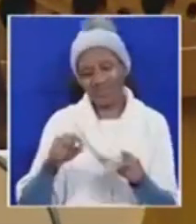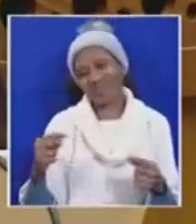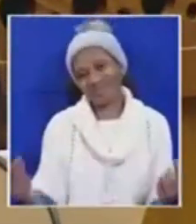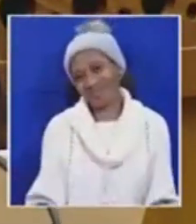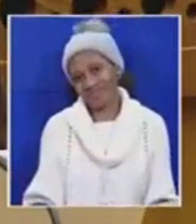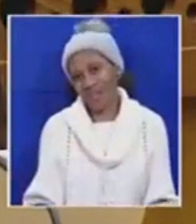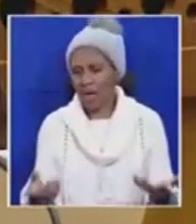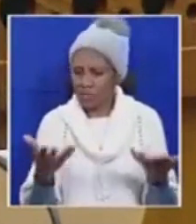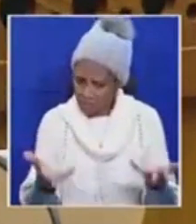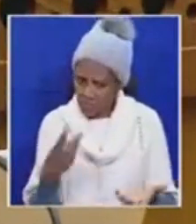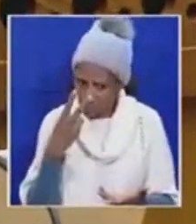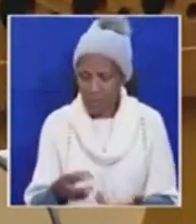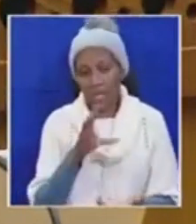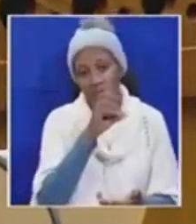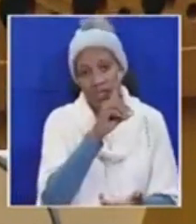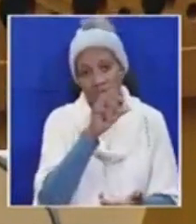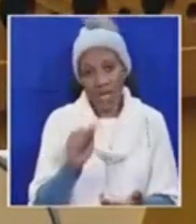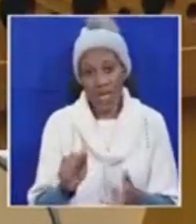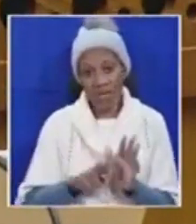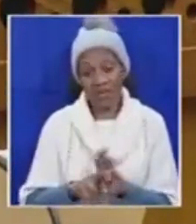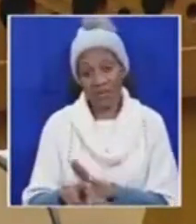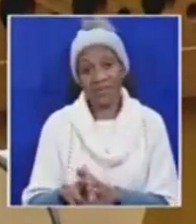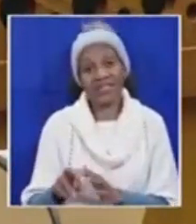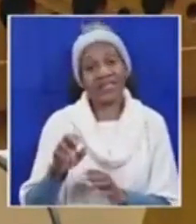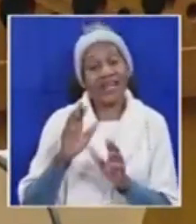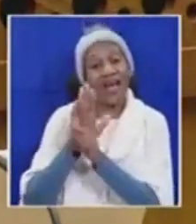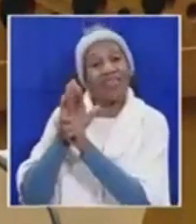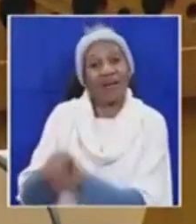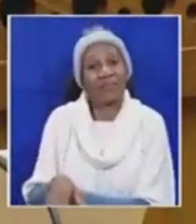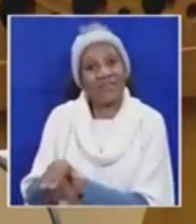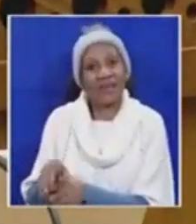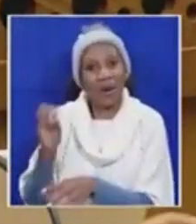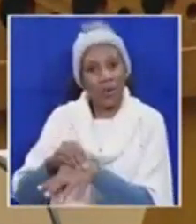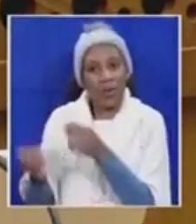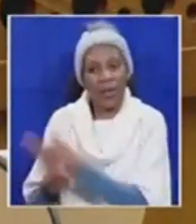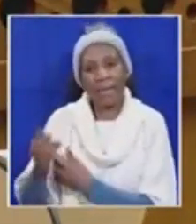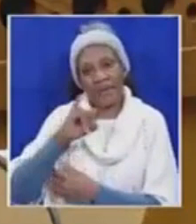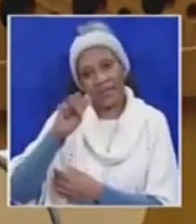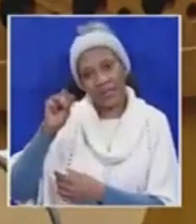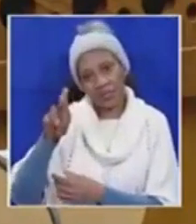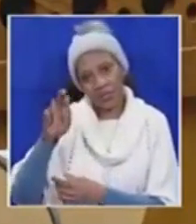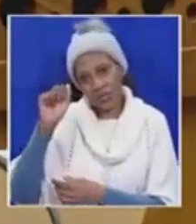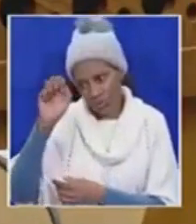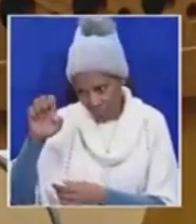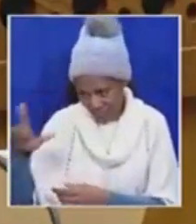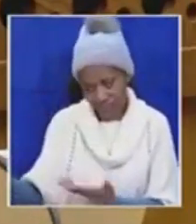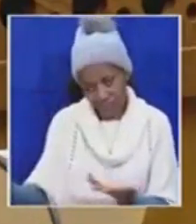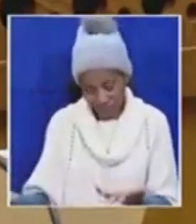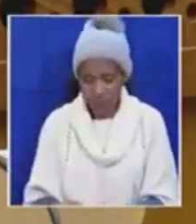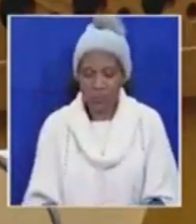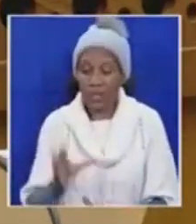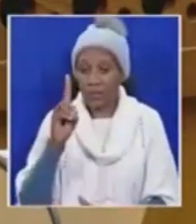now the mouthpiece for the apartheid state of Israel. As the DA implodes,